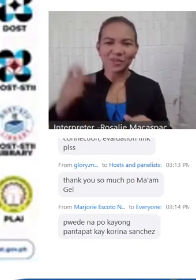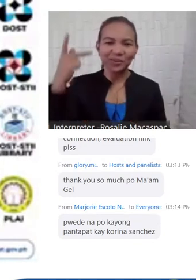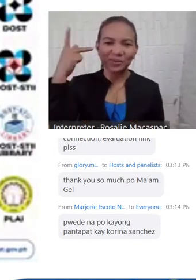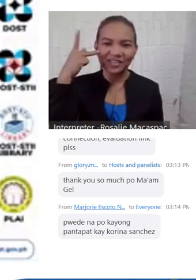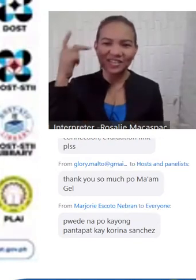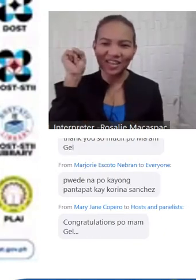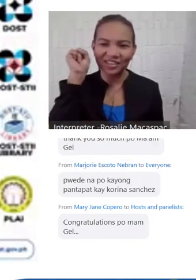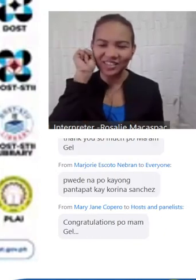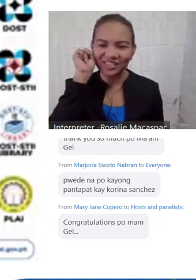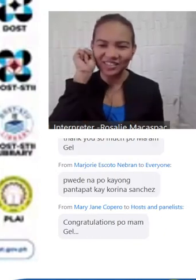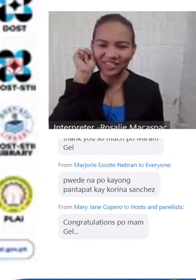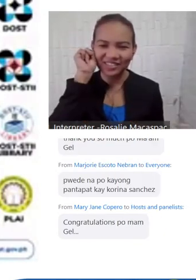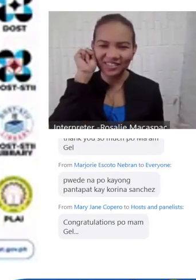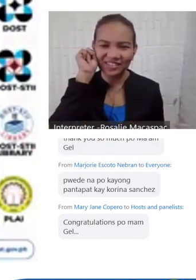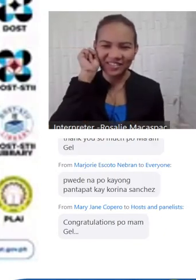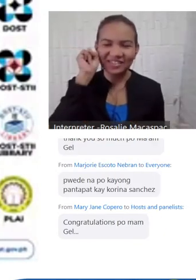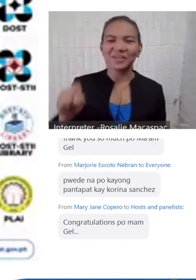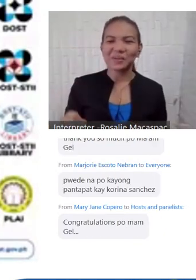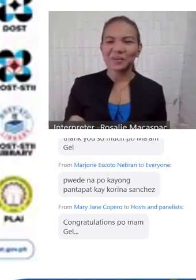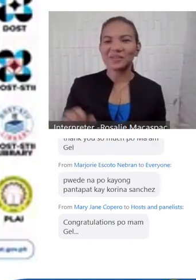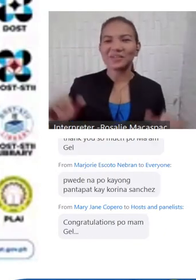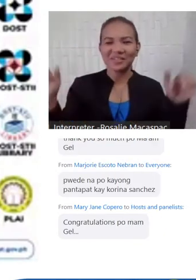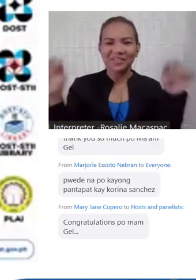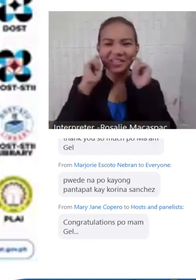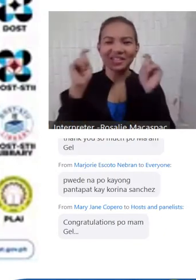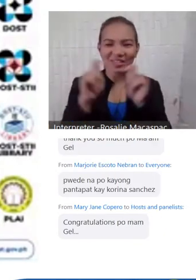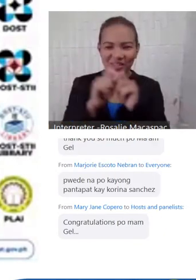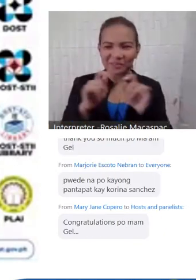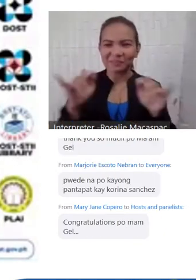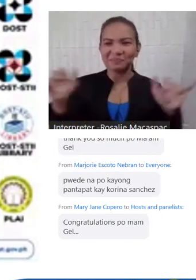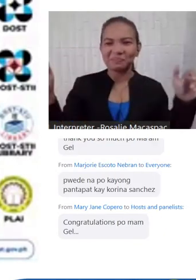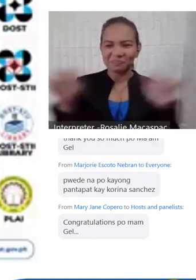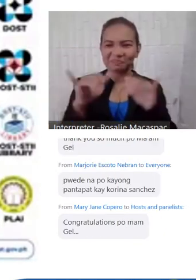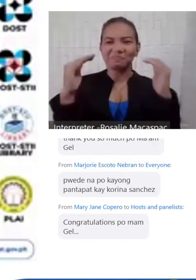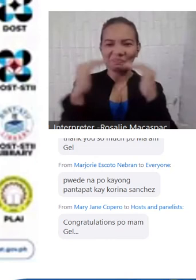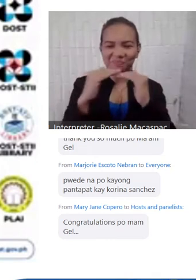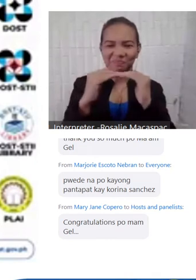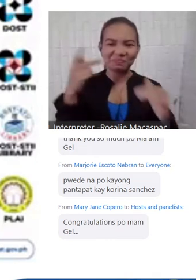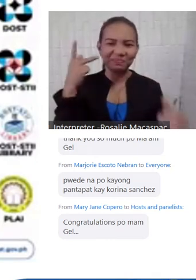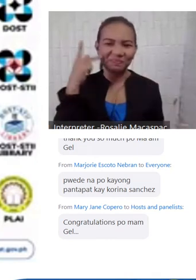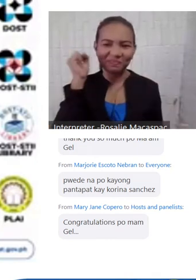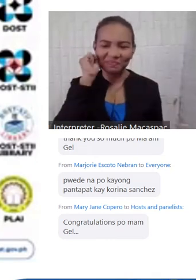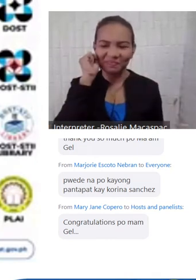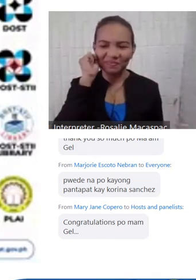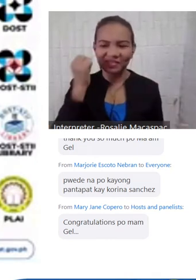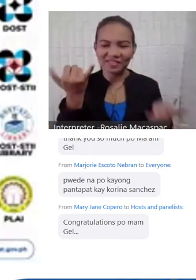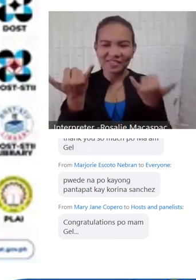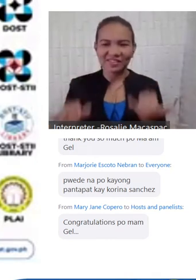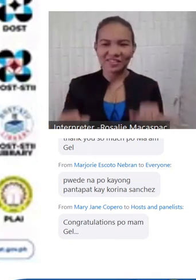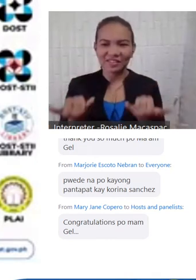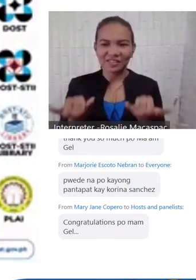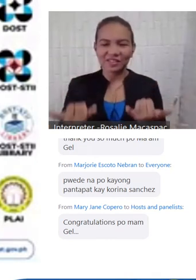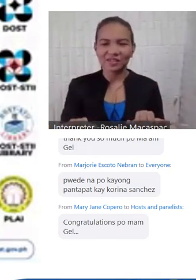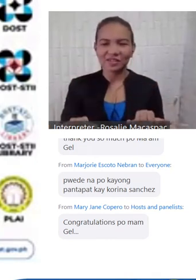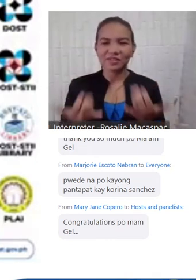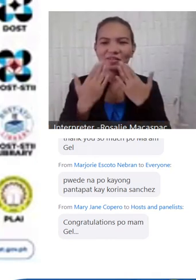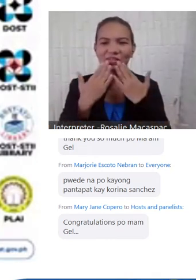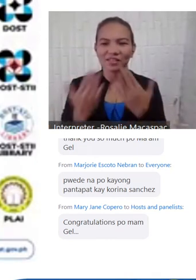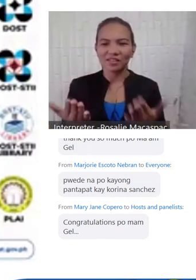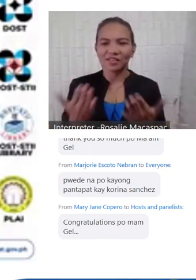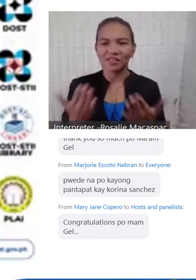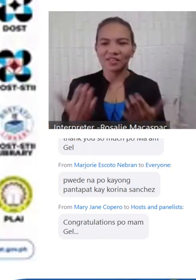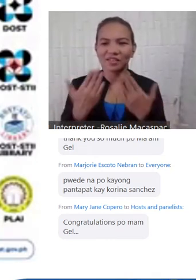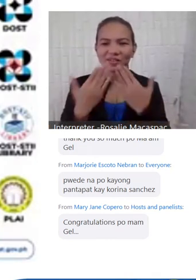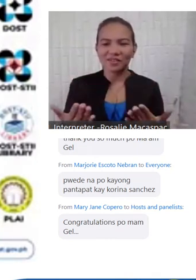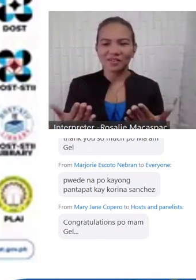Sanchez. Corina Sanchez ba? Ayan. So, ngayon, bilang pasasalamat po sa